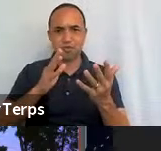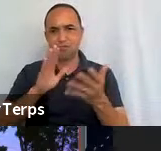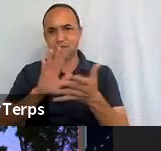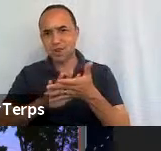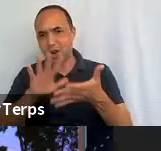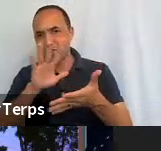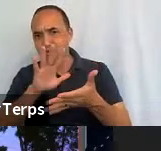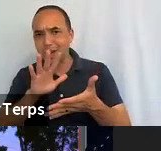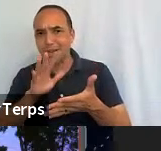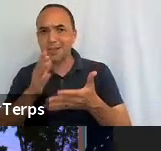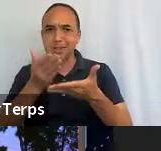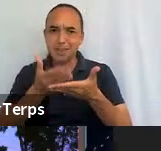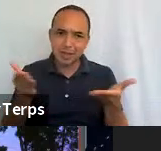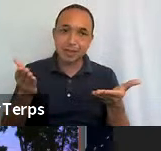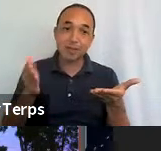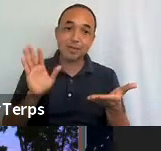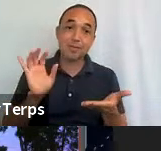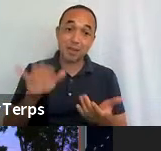contrasty type things.